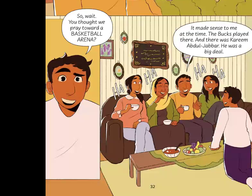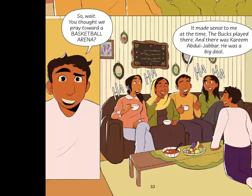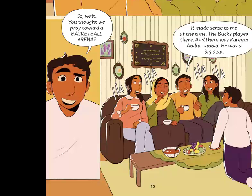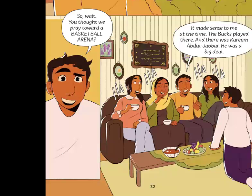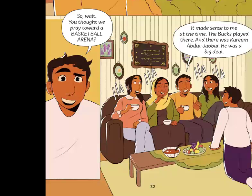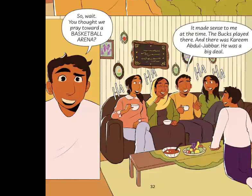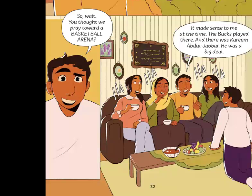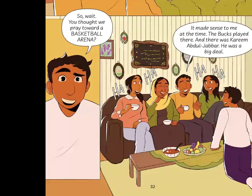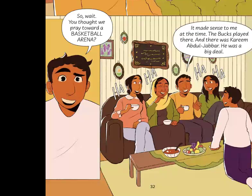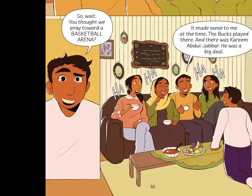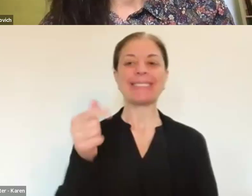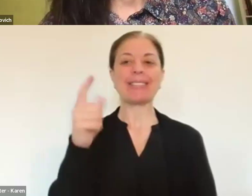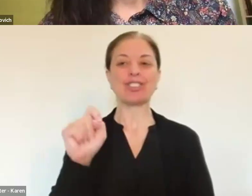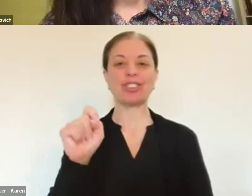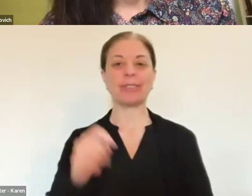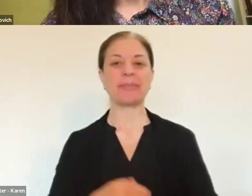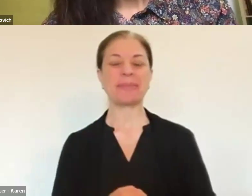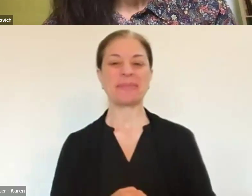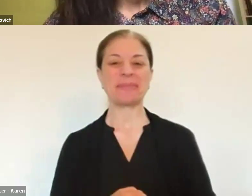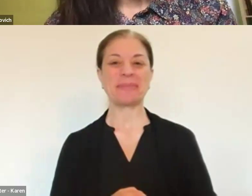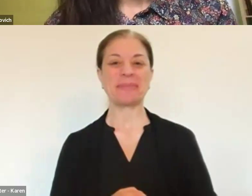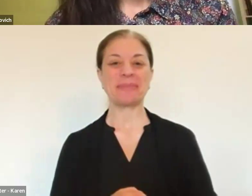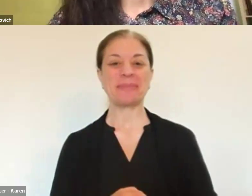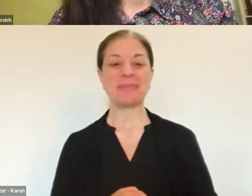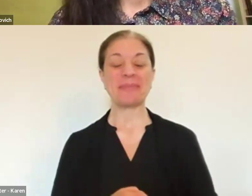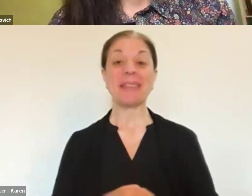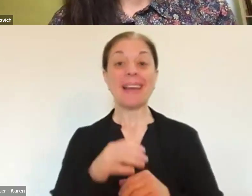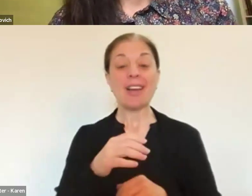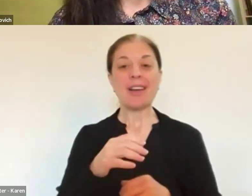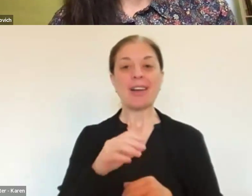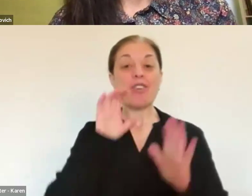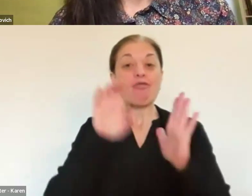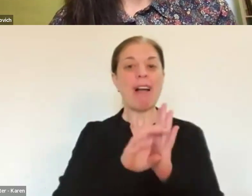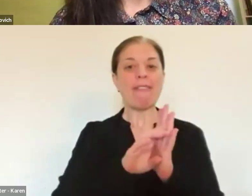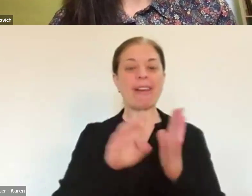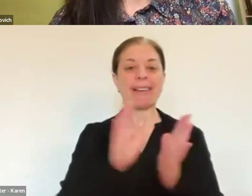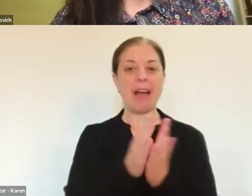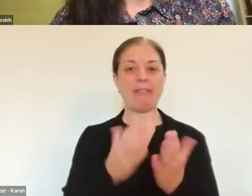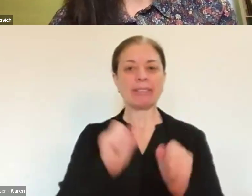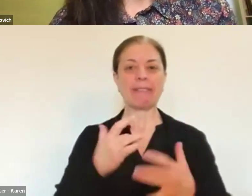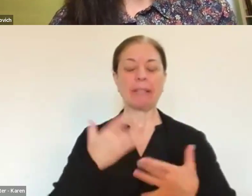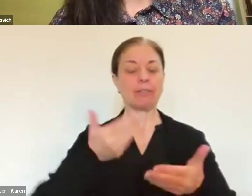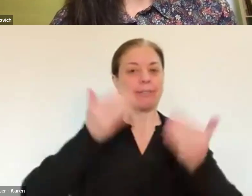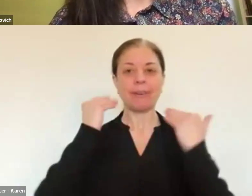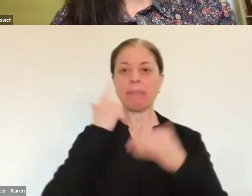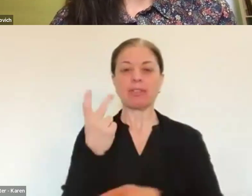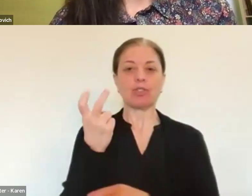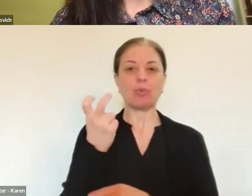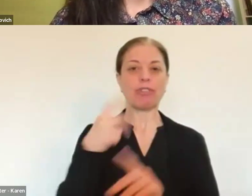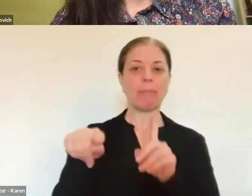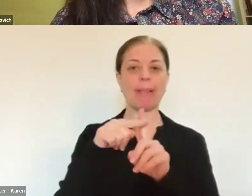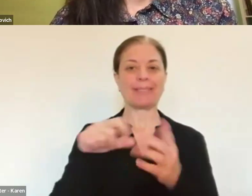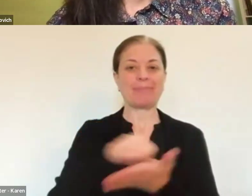favorite stage? Yeah, so graphic novels can feel daunting because it's like 200 plus pages